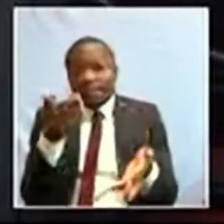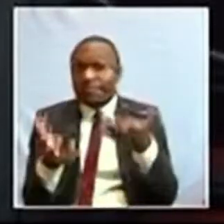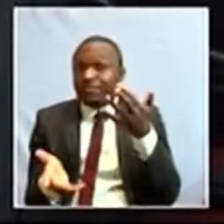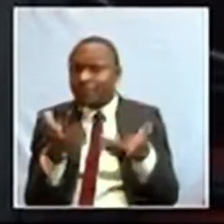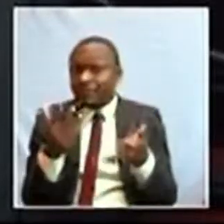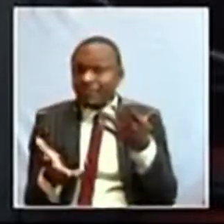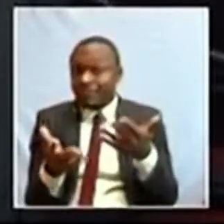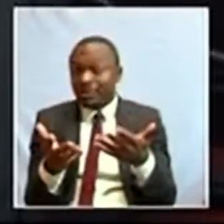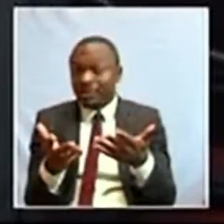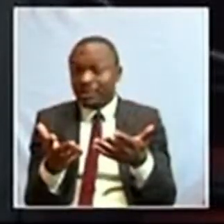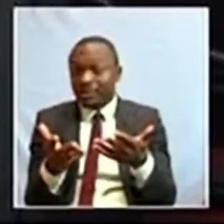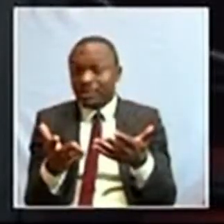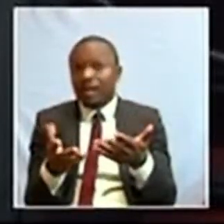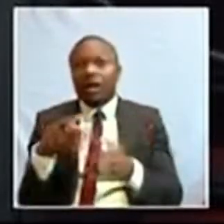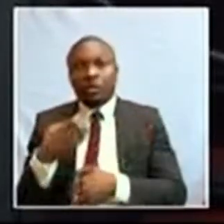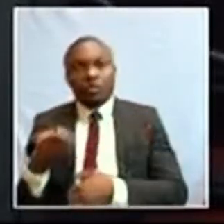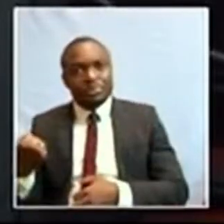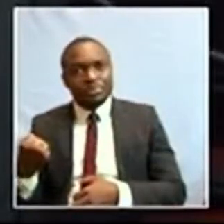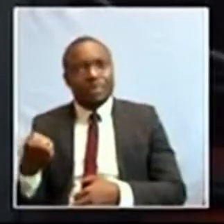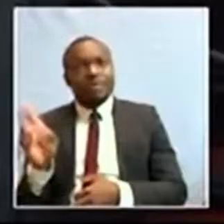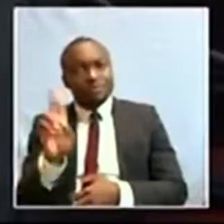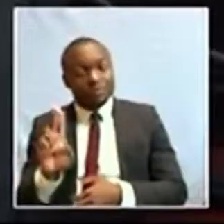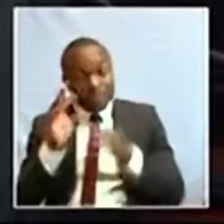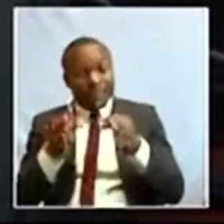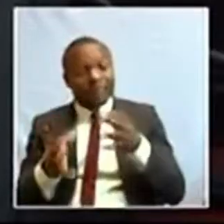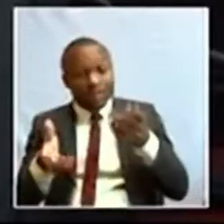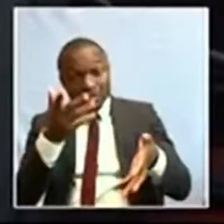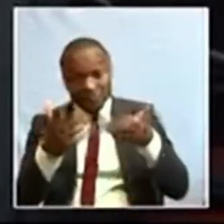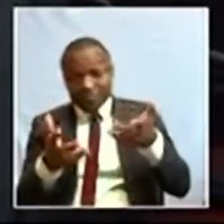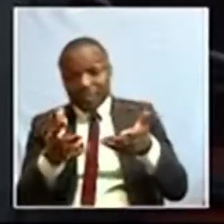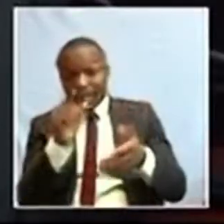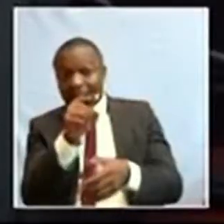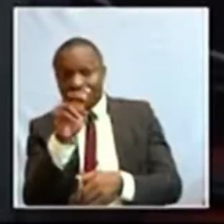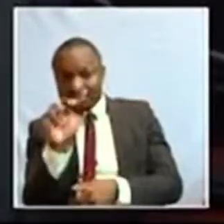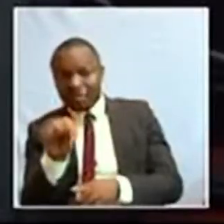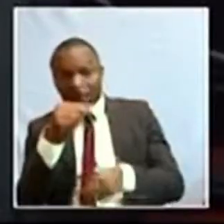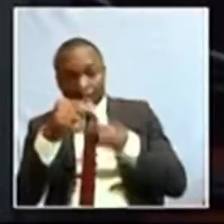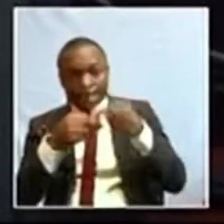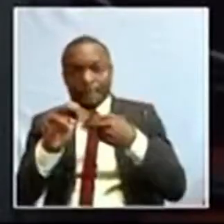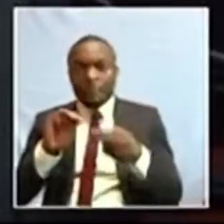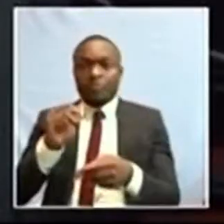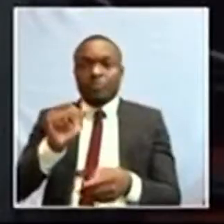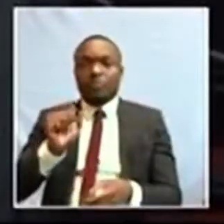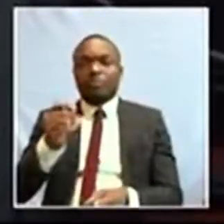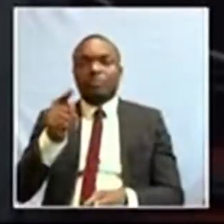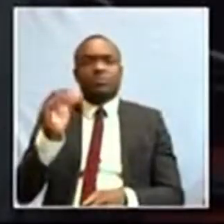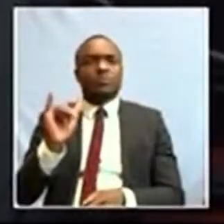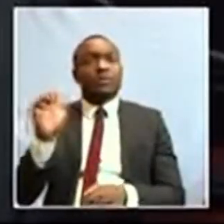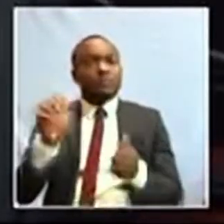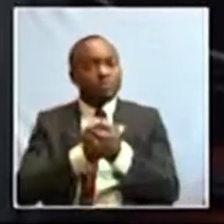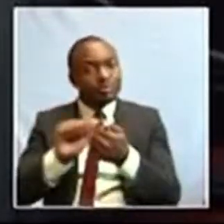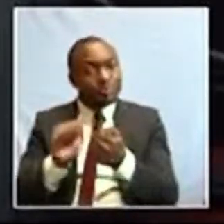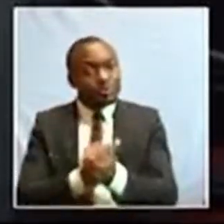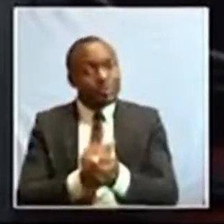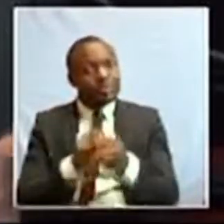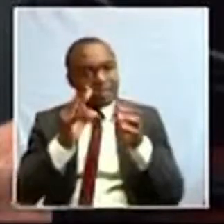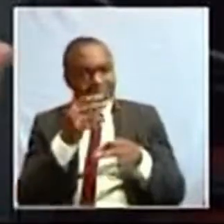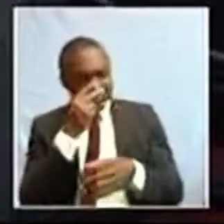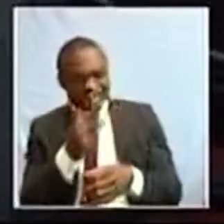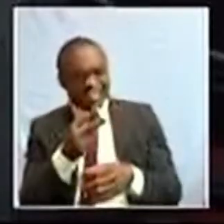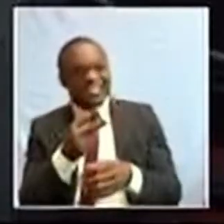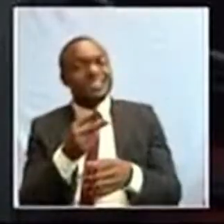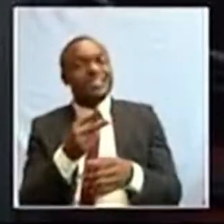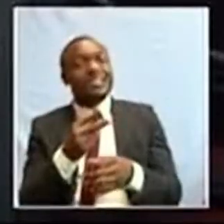being used. If there is a fire in Indola, it means Masaiti will burn down, isn't it? And when you look at